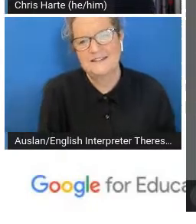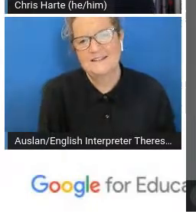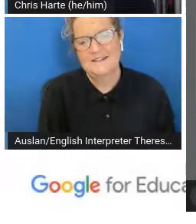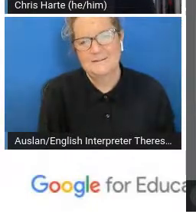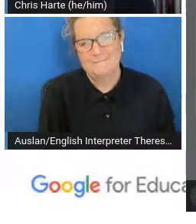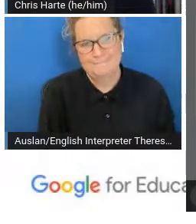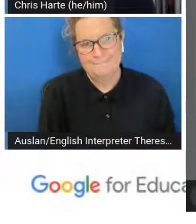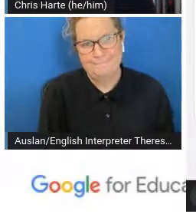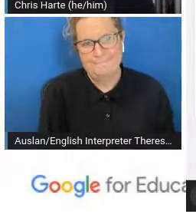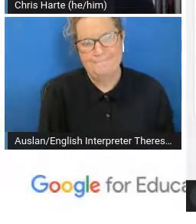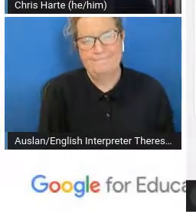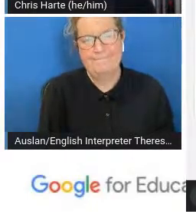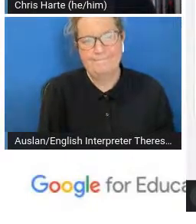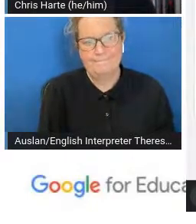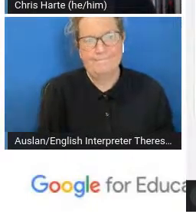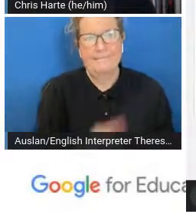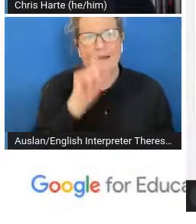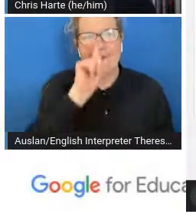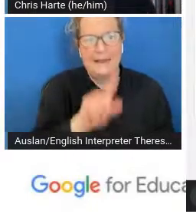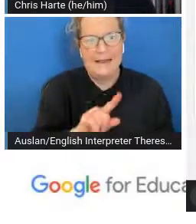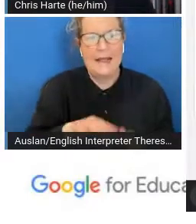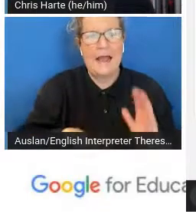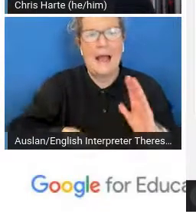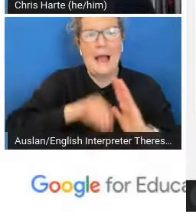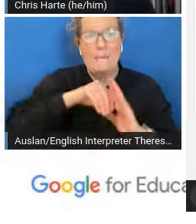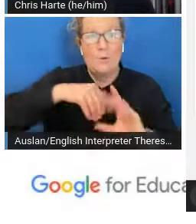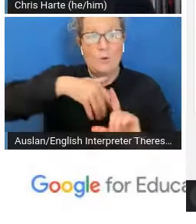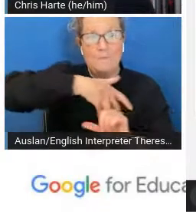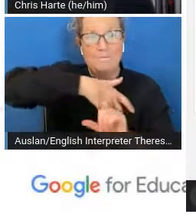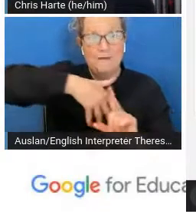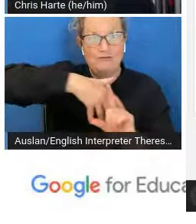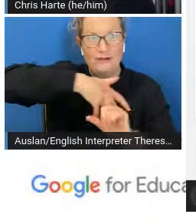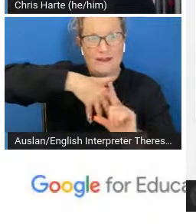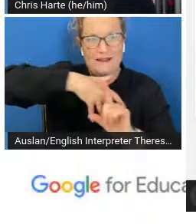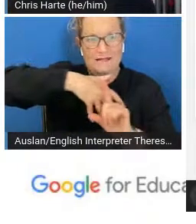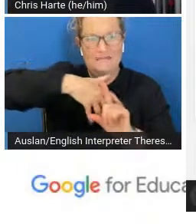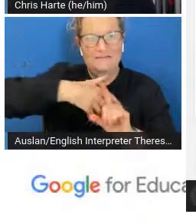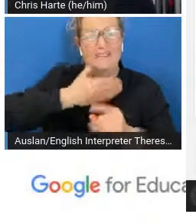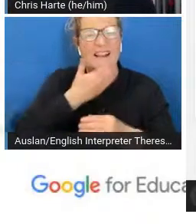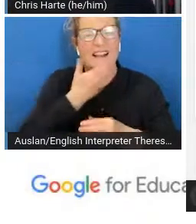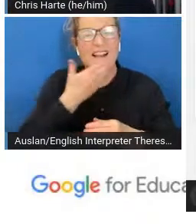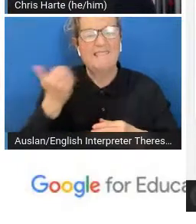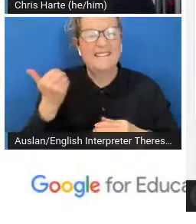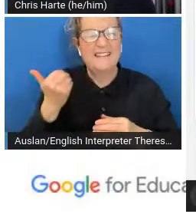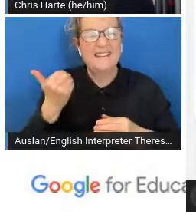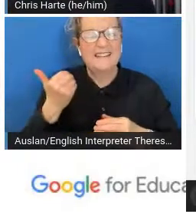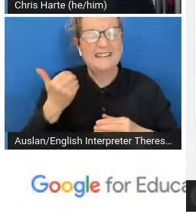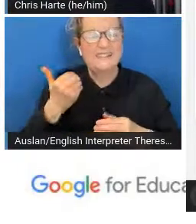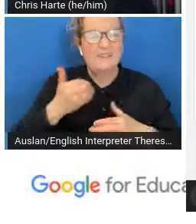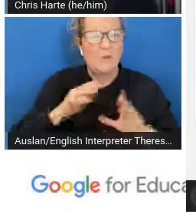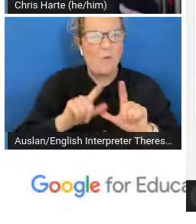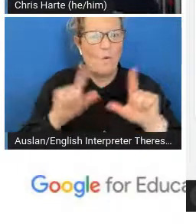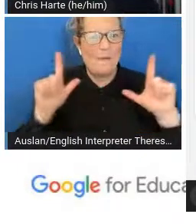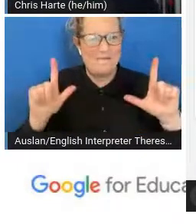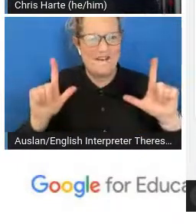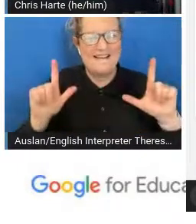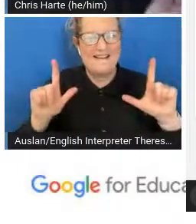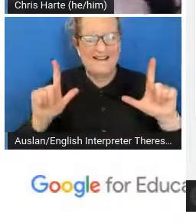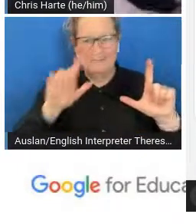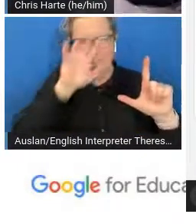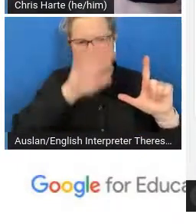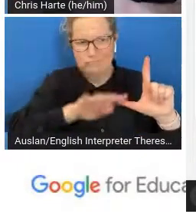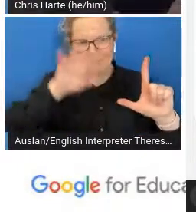going to then upload that into the background and creates it as a lovely kind of wallpaper that is now